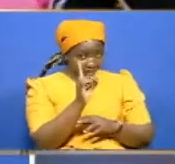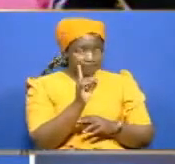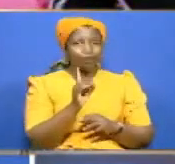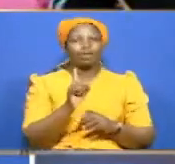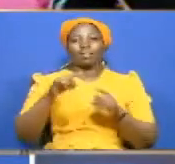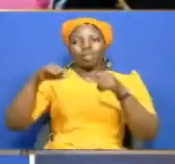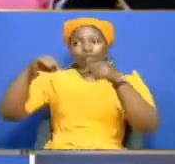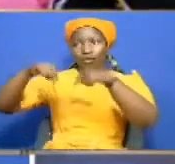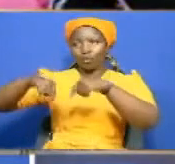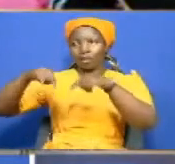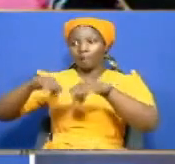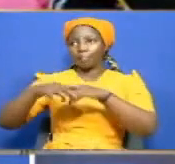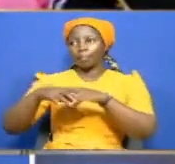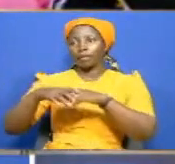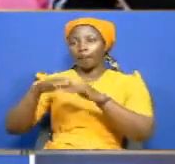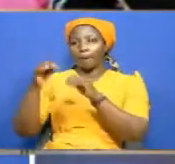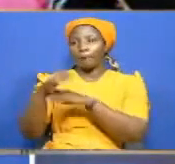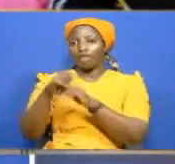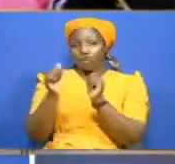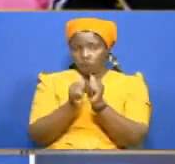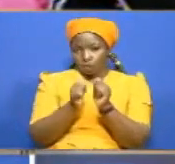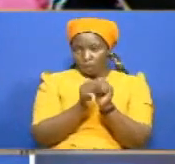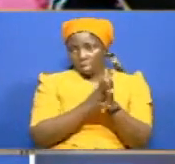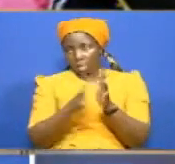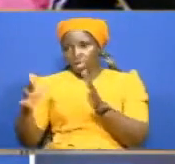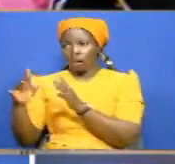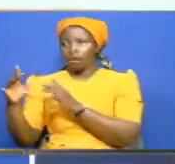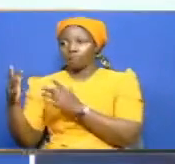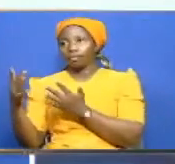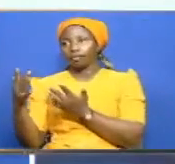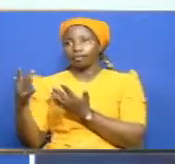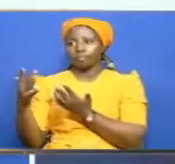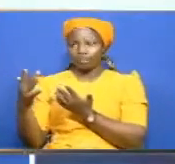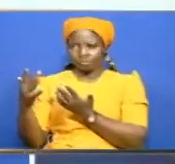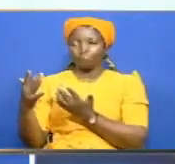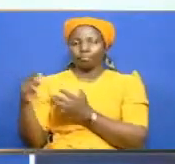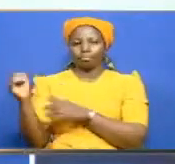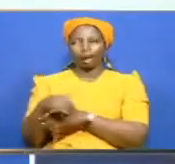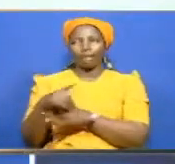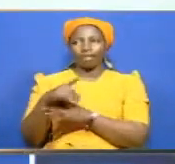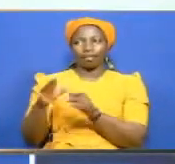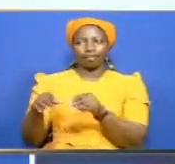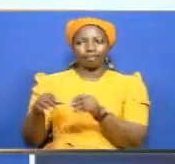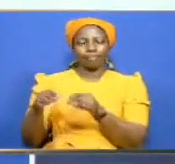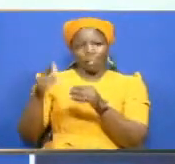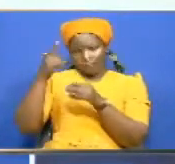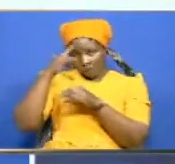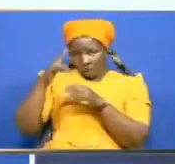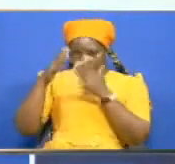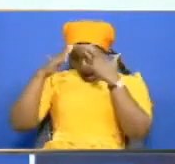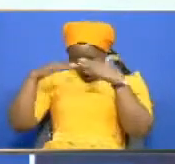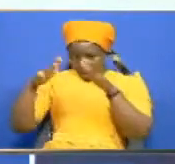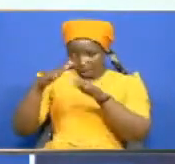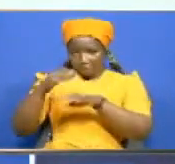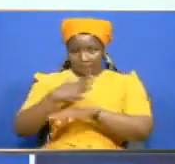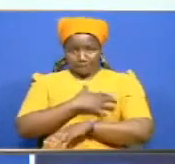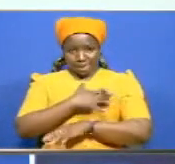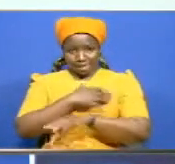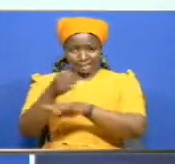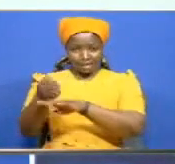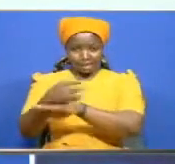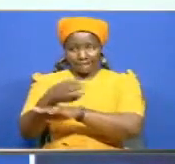are launching. Okay, October generally is a month dedicated to creating awareness about breast cancer,